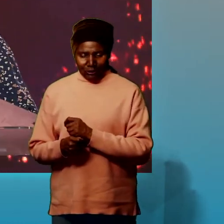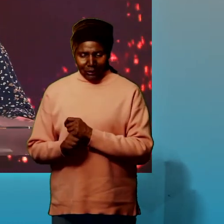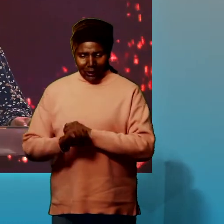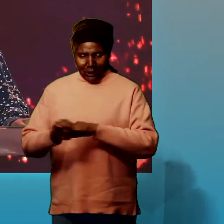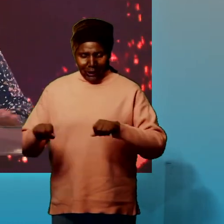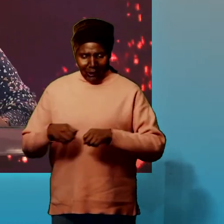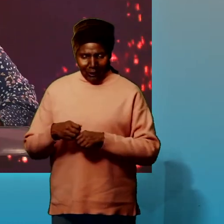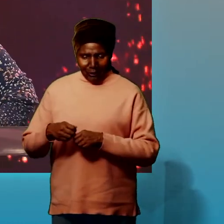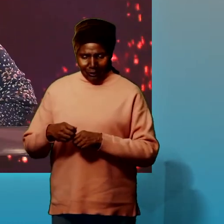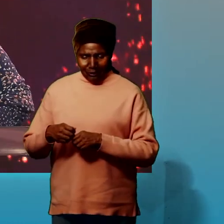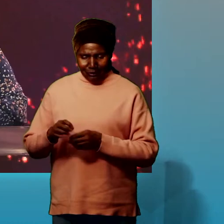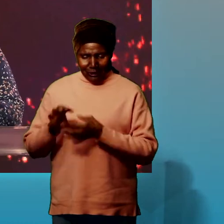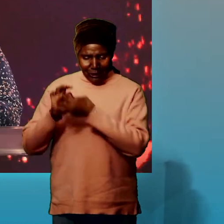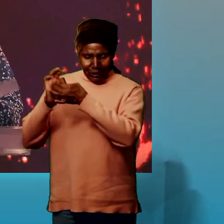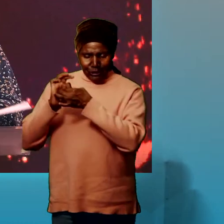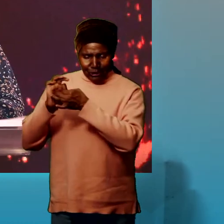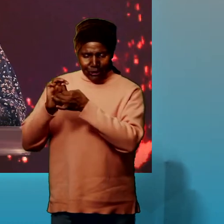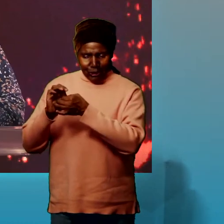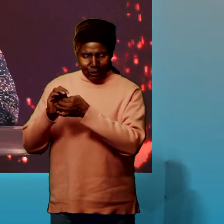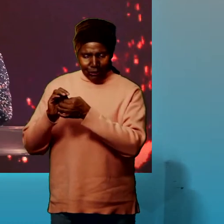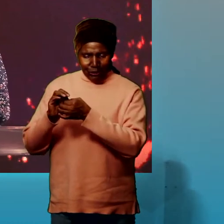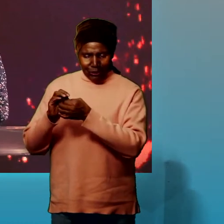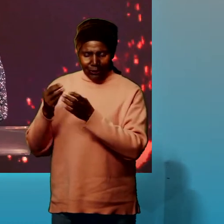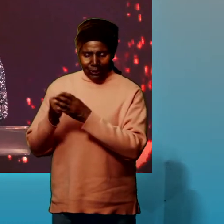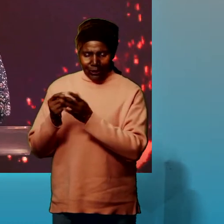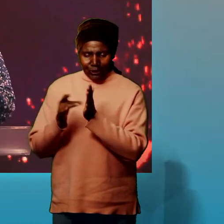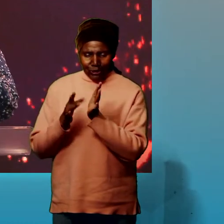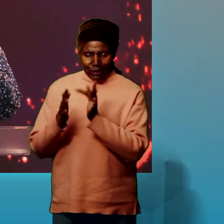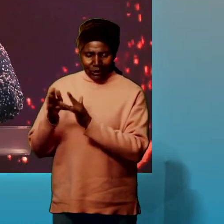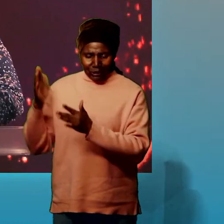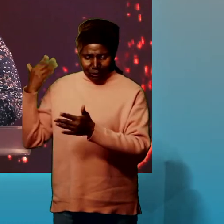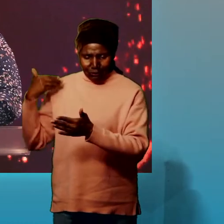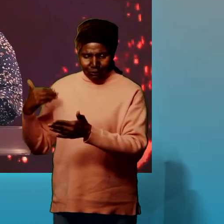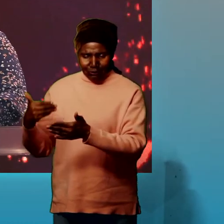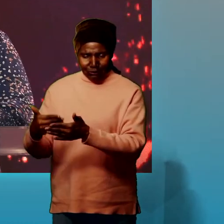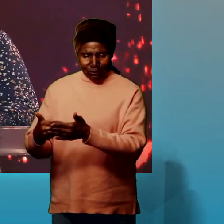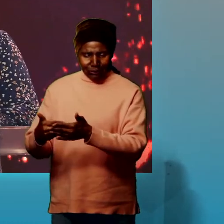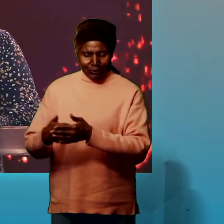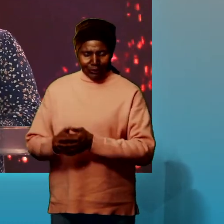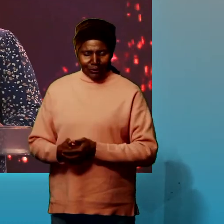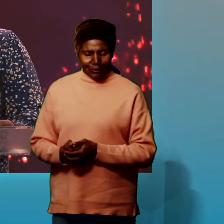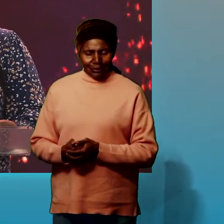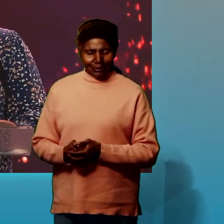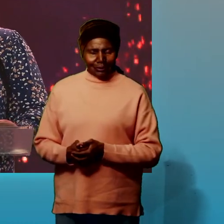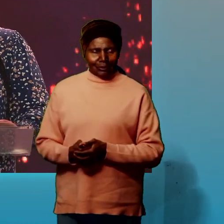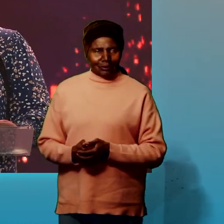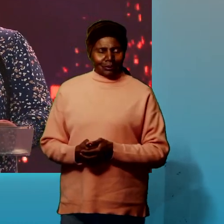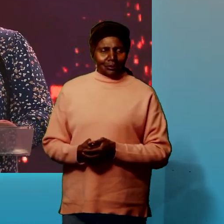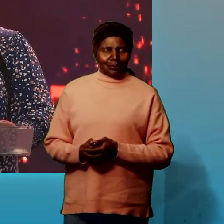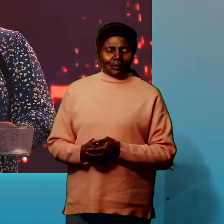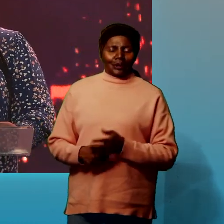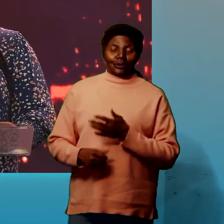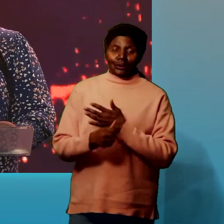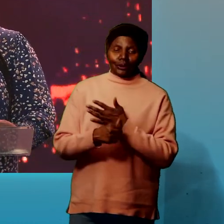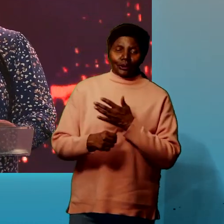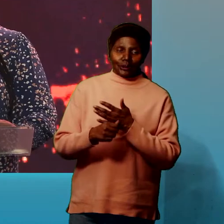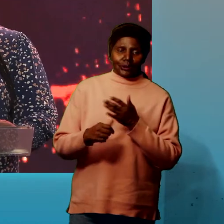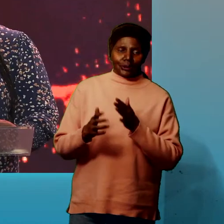that in your hearts. And let me just present to you what Easter weekend is going to look